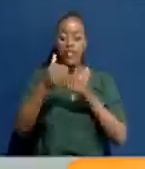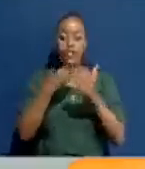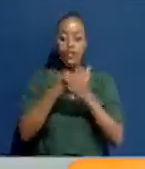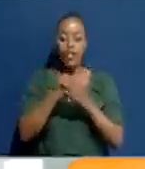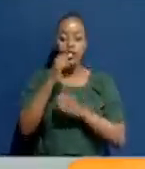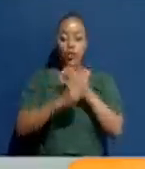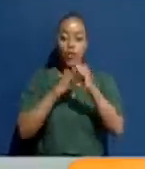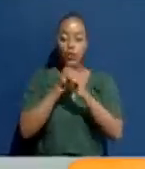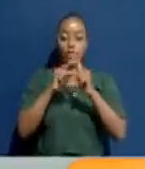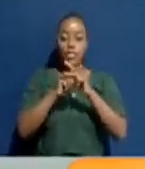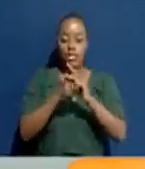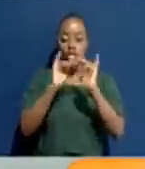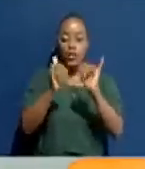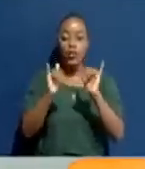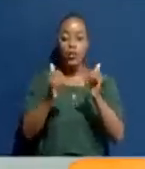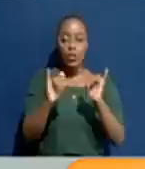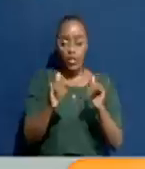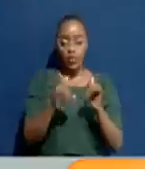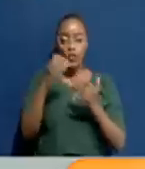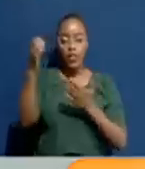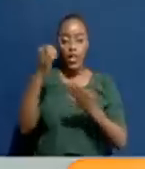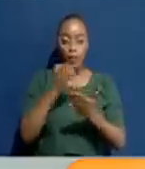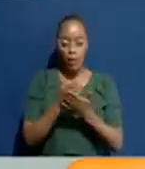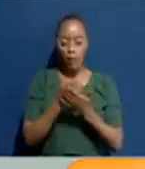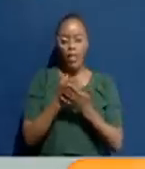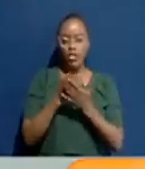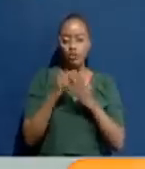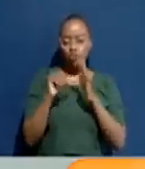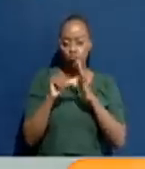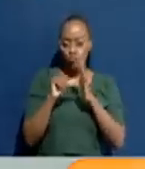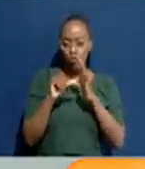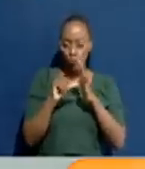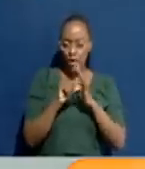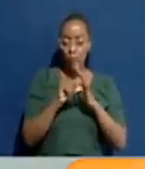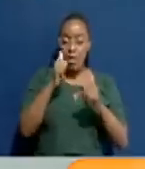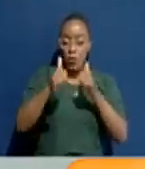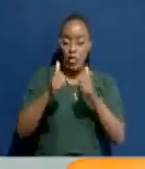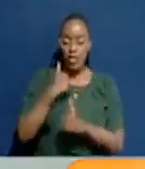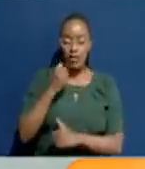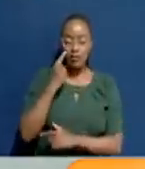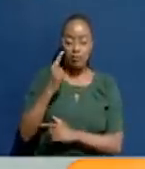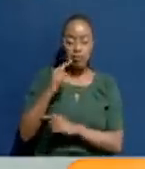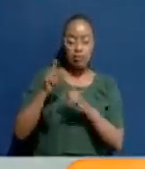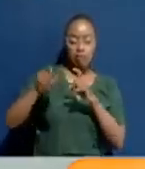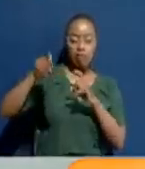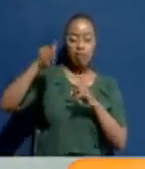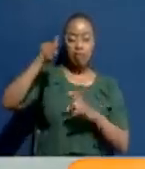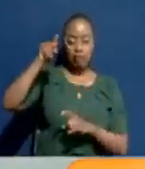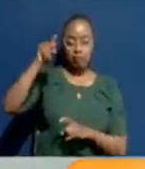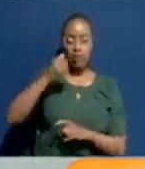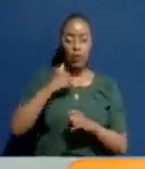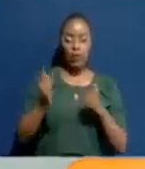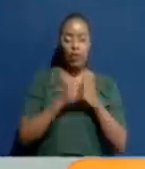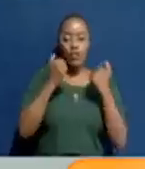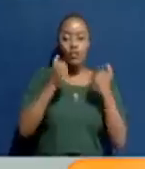We begin our bulletin with the unemployment crisis in the country, which seems to be growing out of hand. The